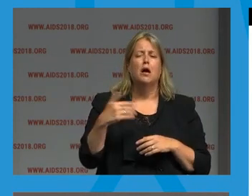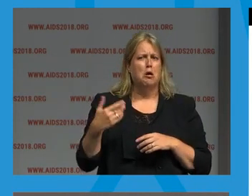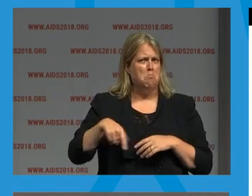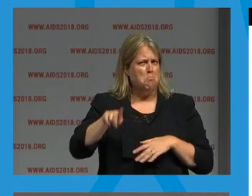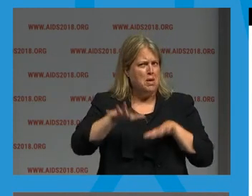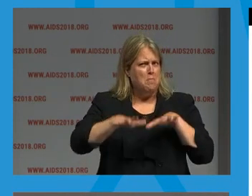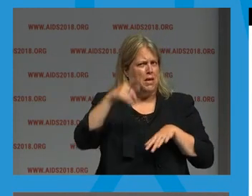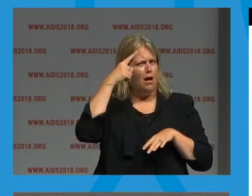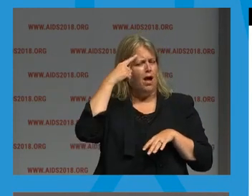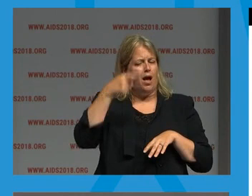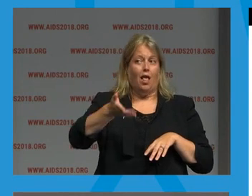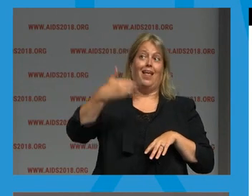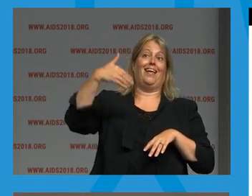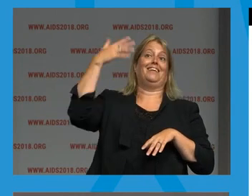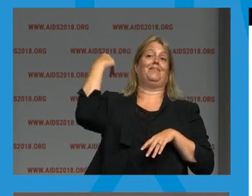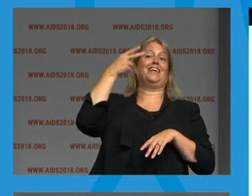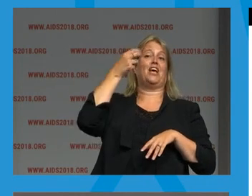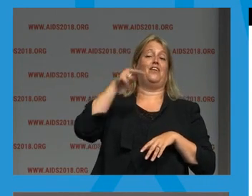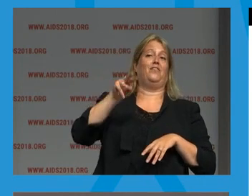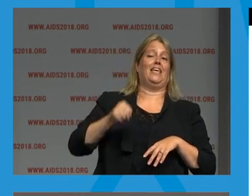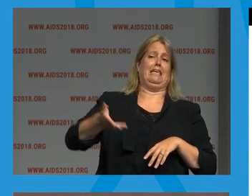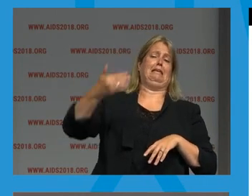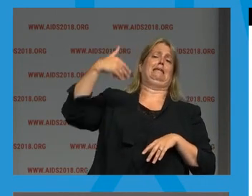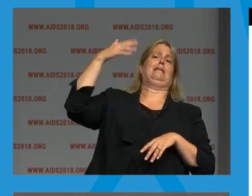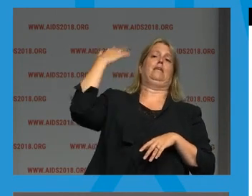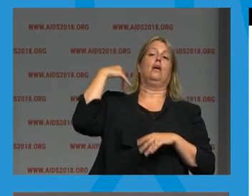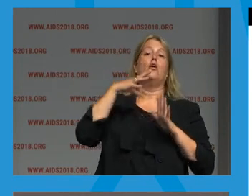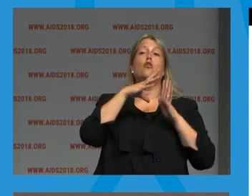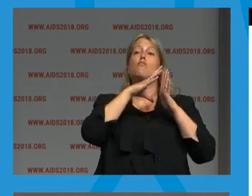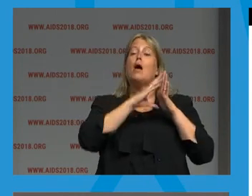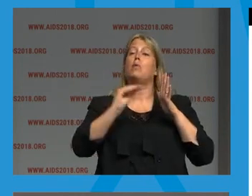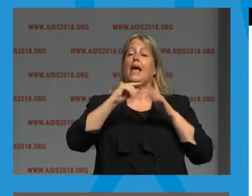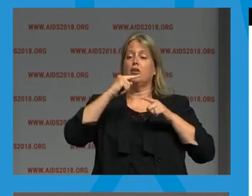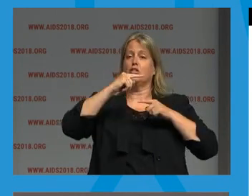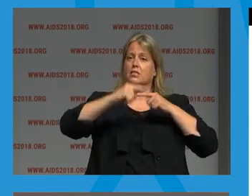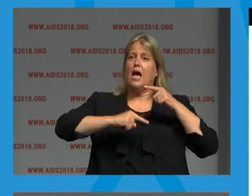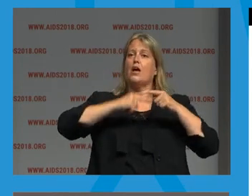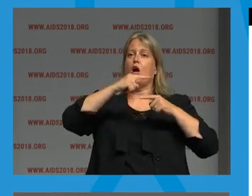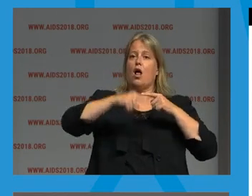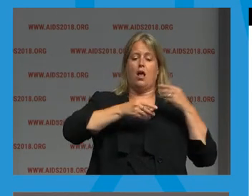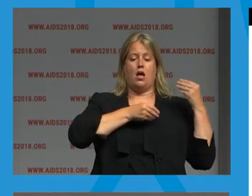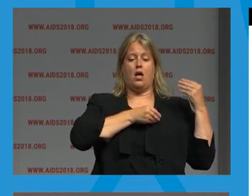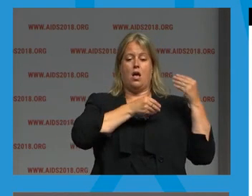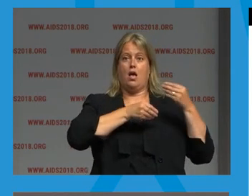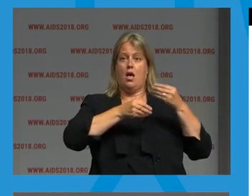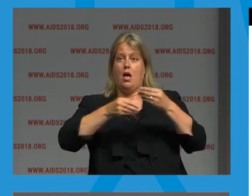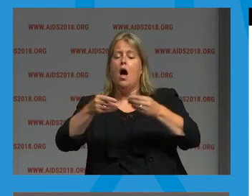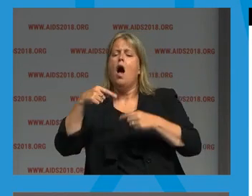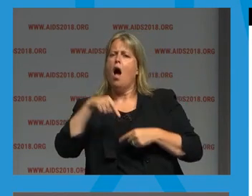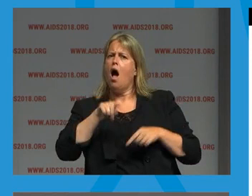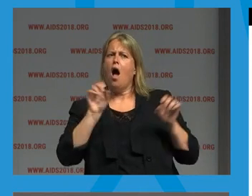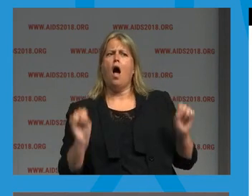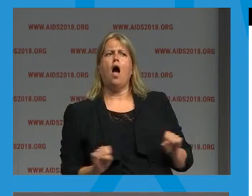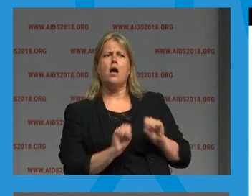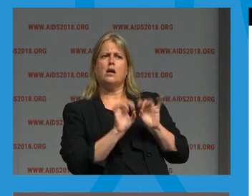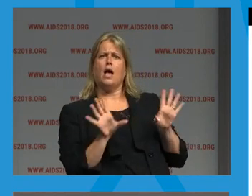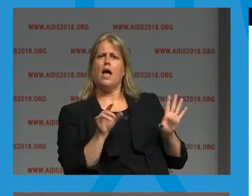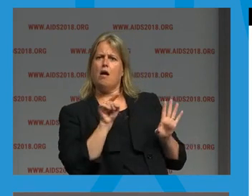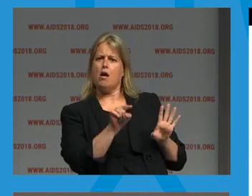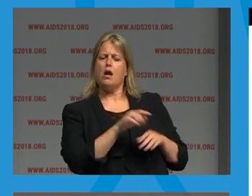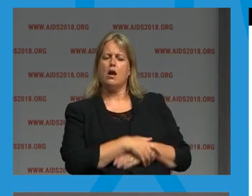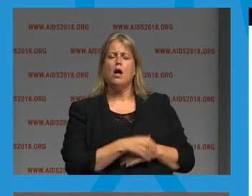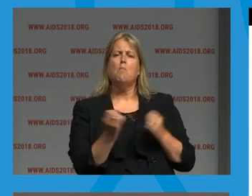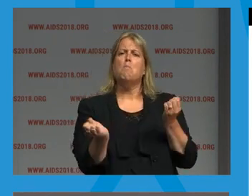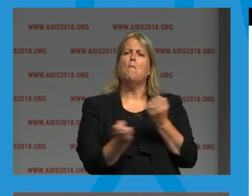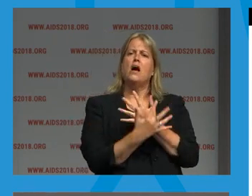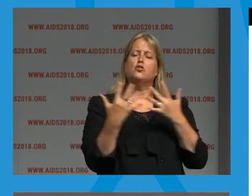of HIV, when the HIV replication cycle was delineated, it became clear that there were